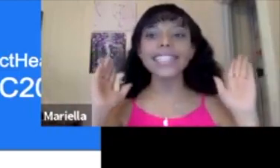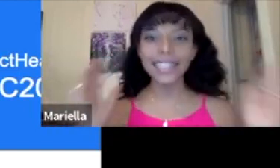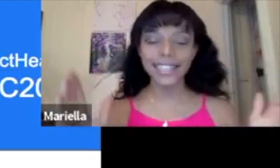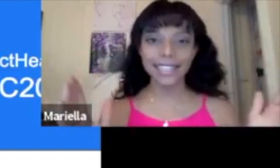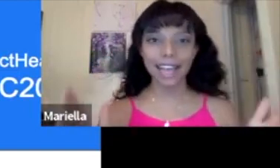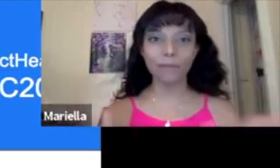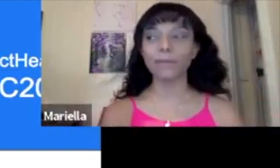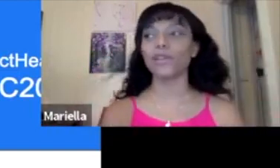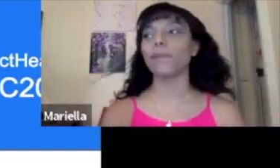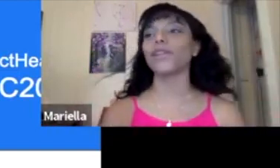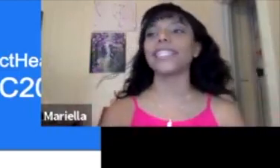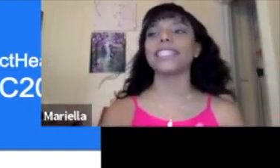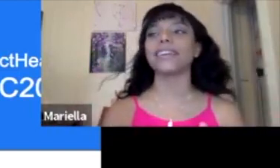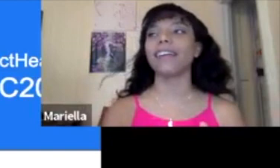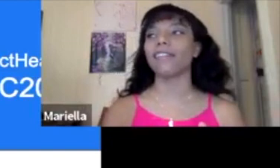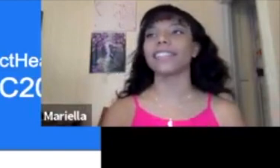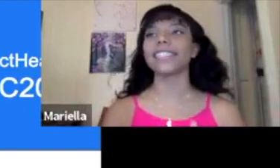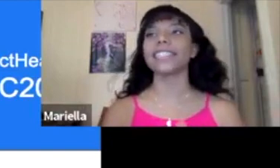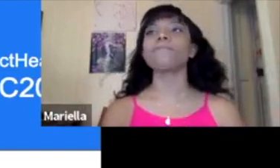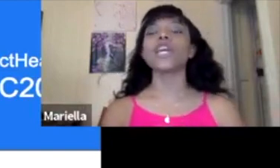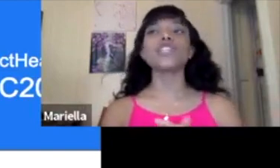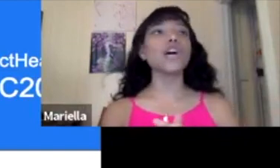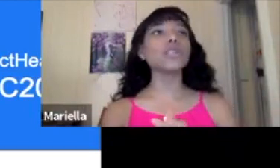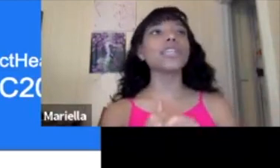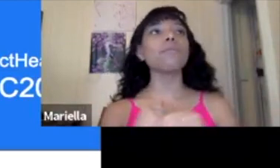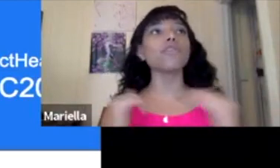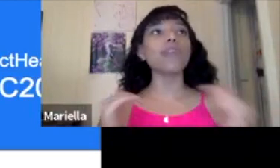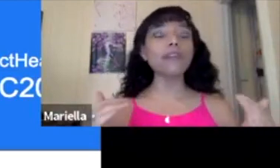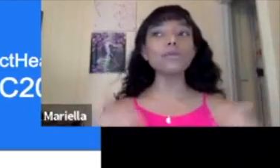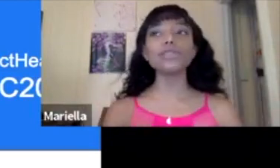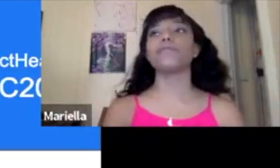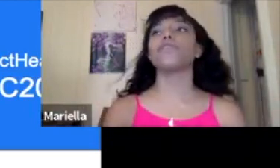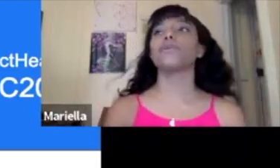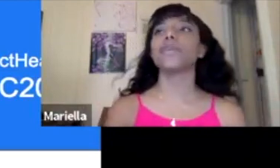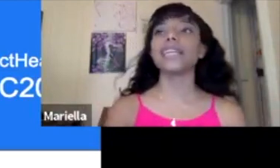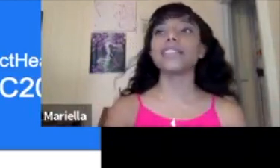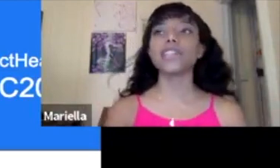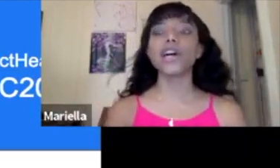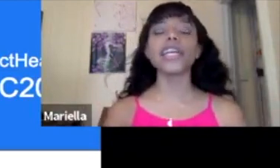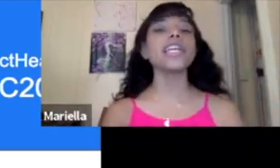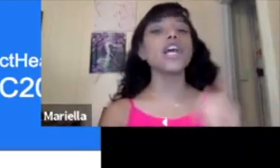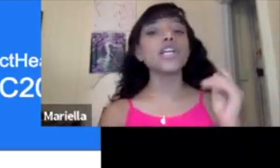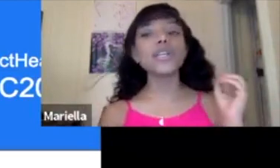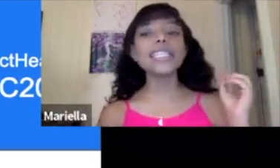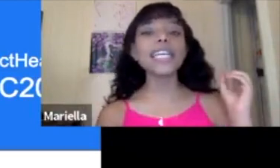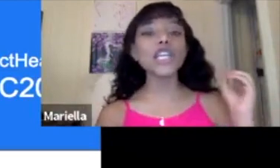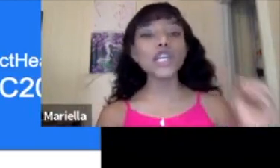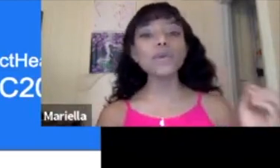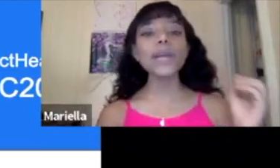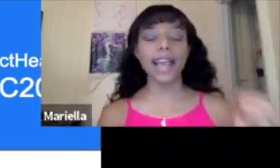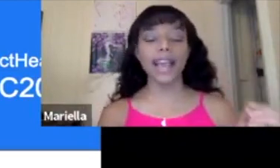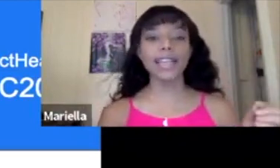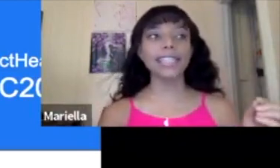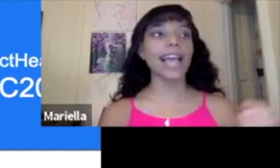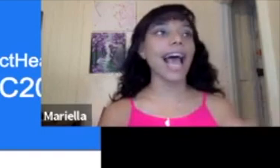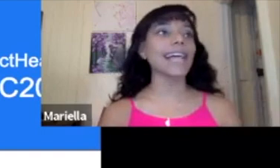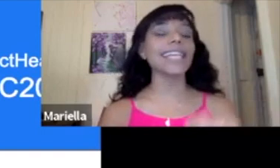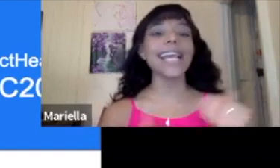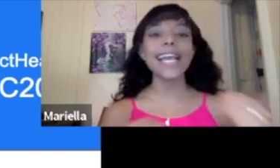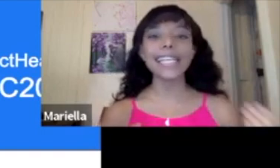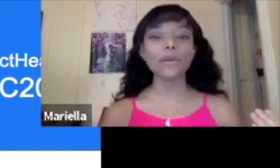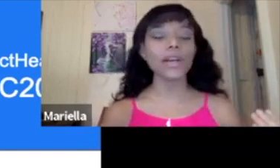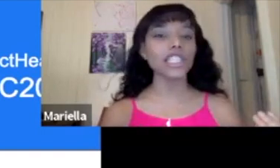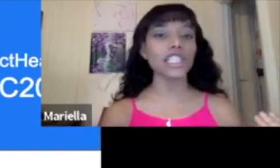I needed to tell people about these technologies. So some ground rules before we get started. Use the Q&A to